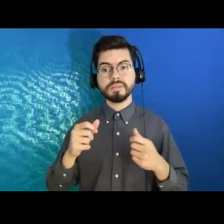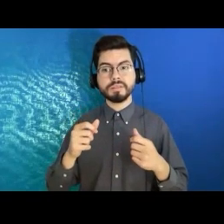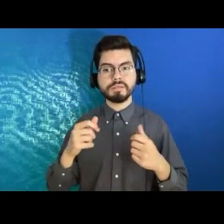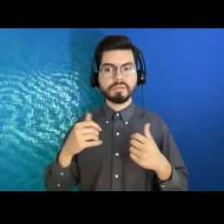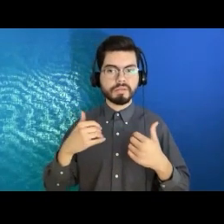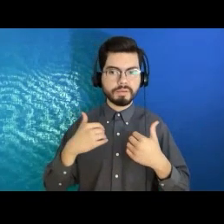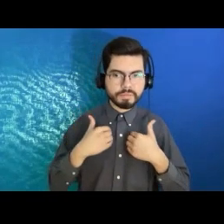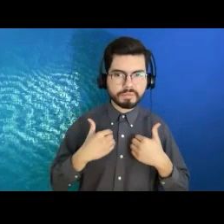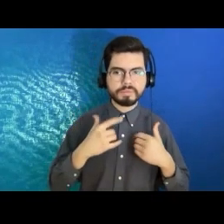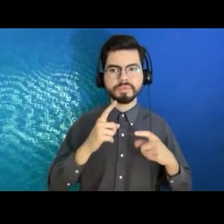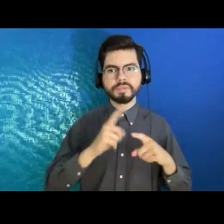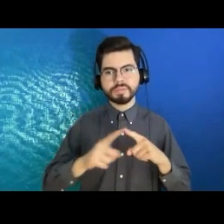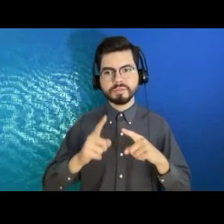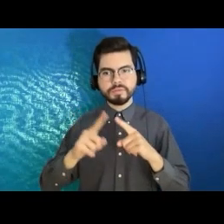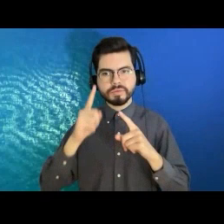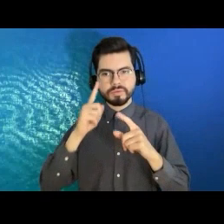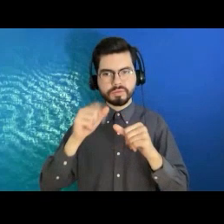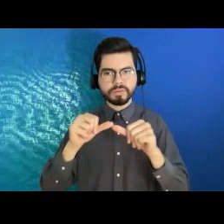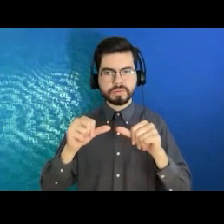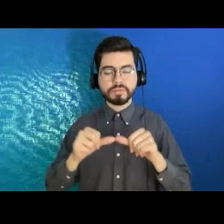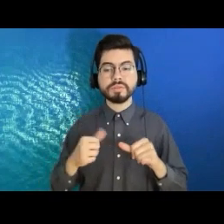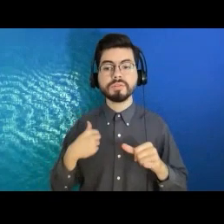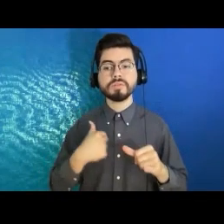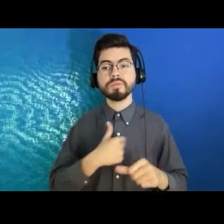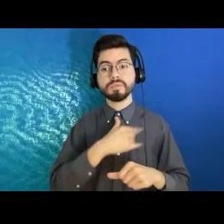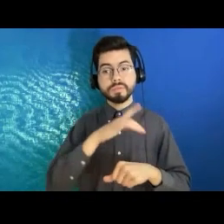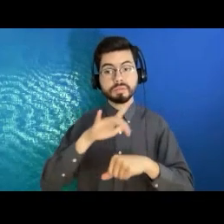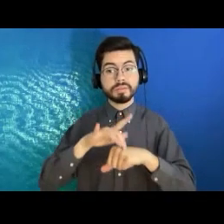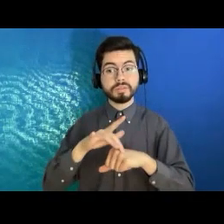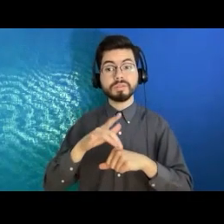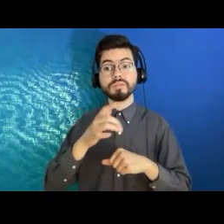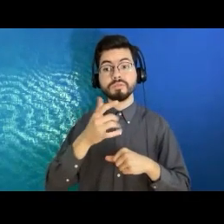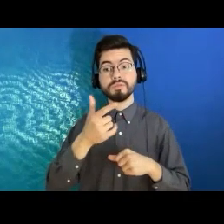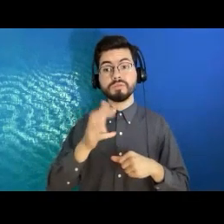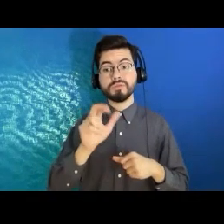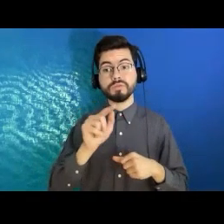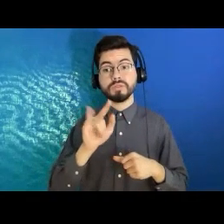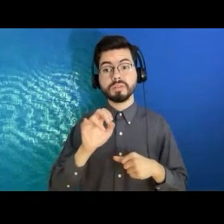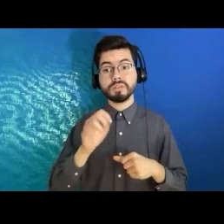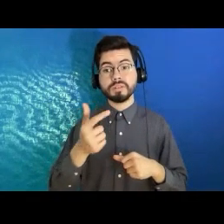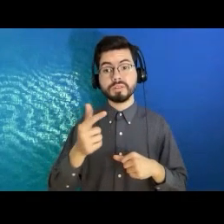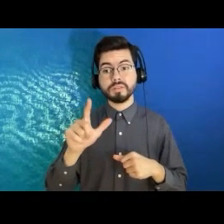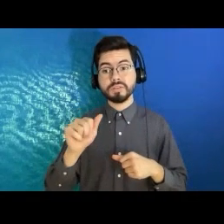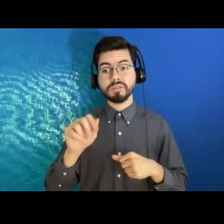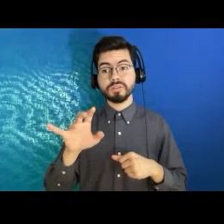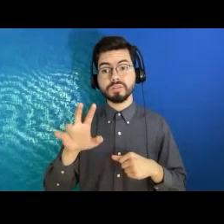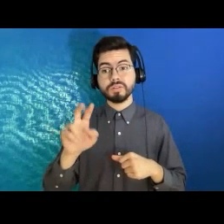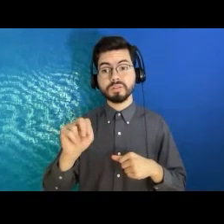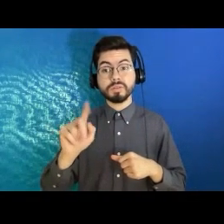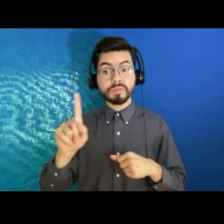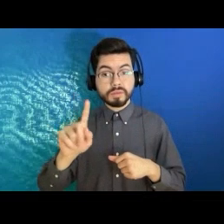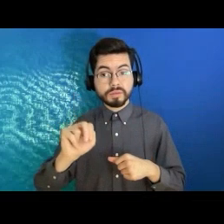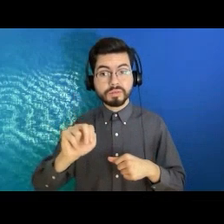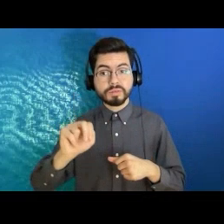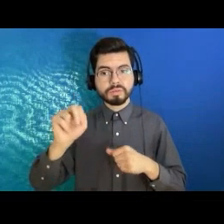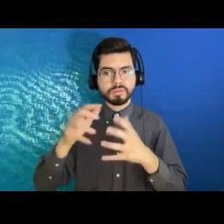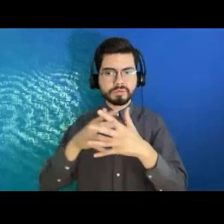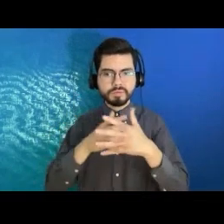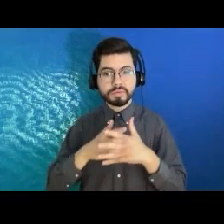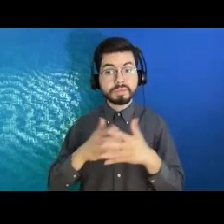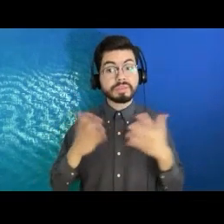So we've gone out to the grazing lawns of North America, which really are occurring here in Yellowstone, and we're trying to figure